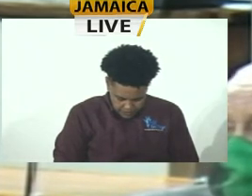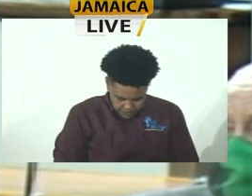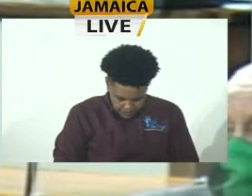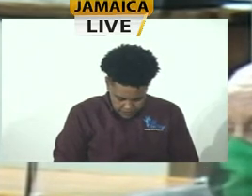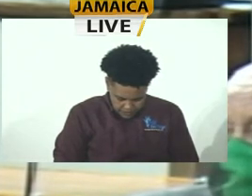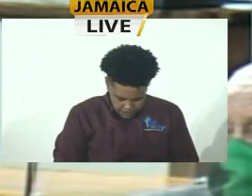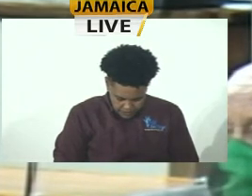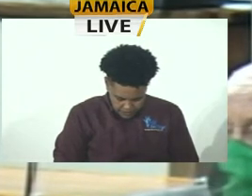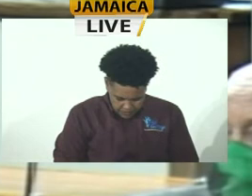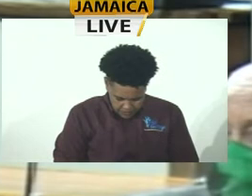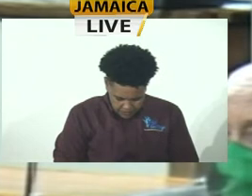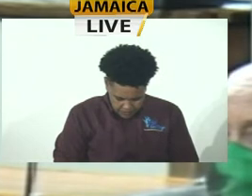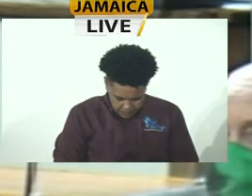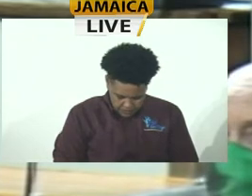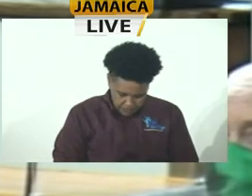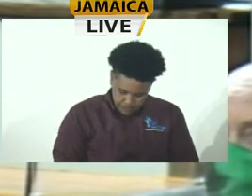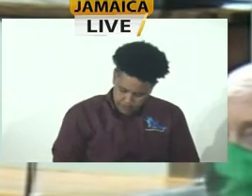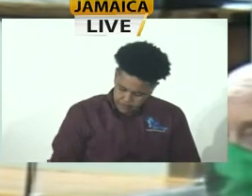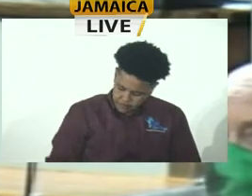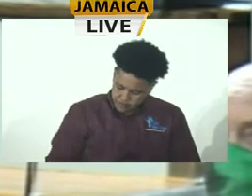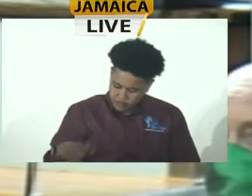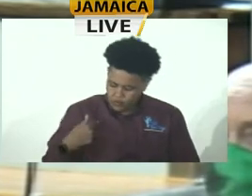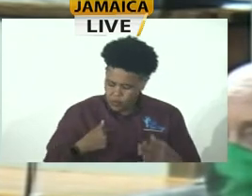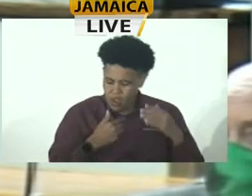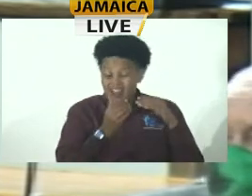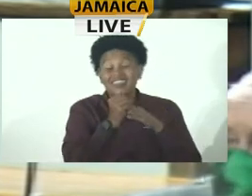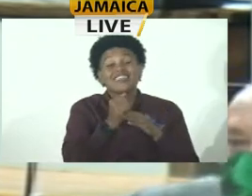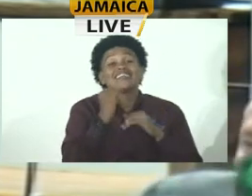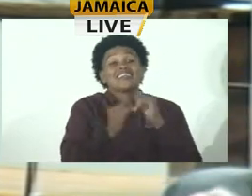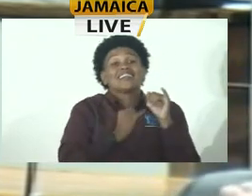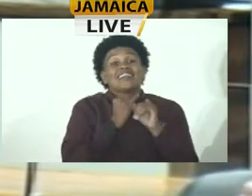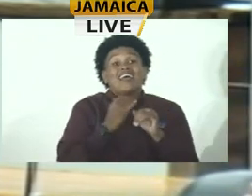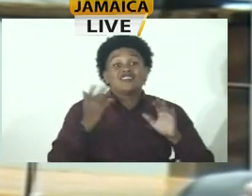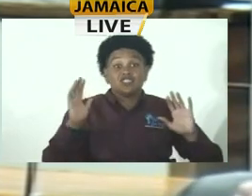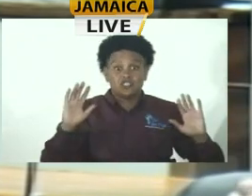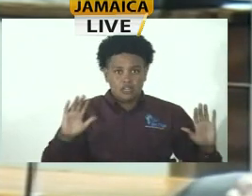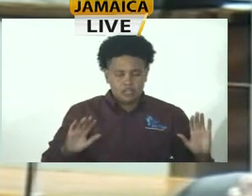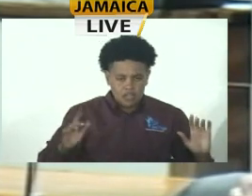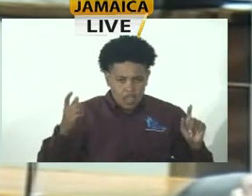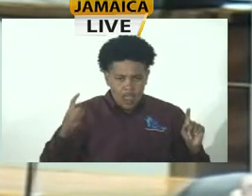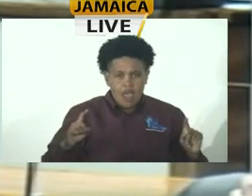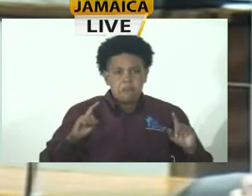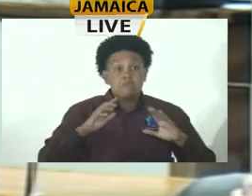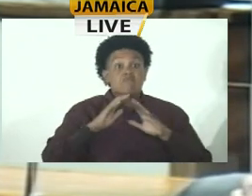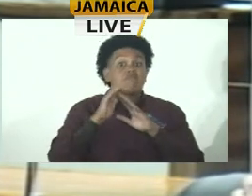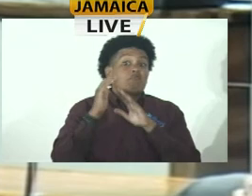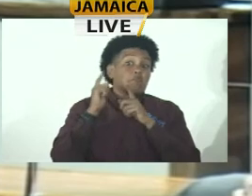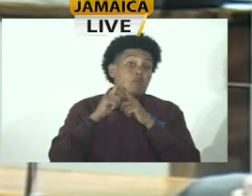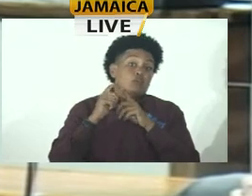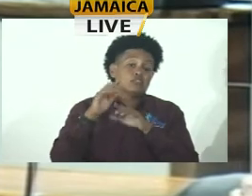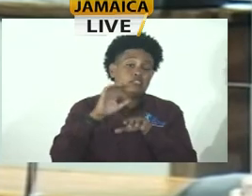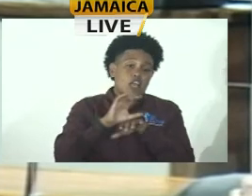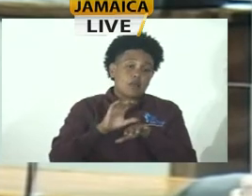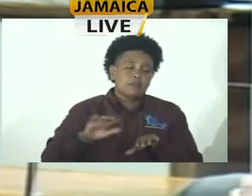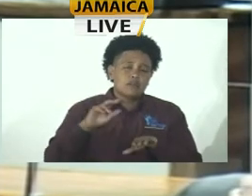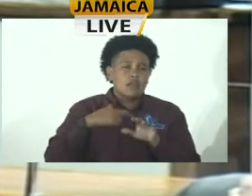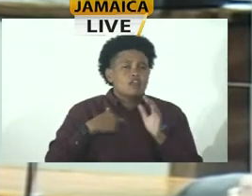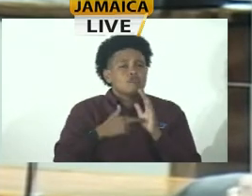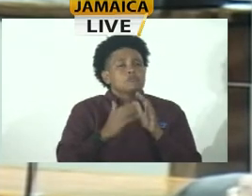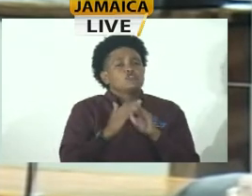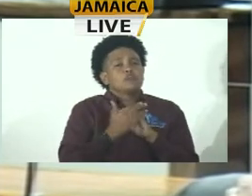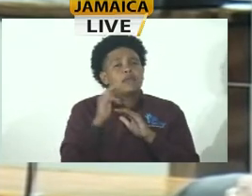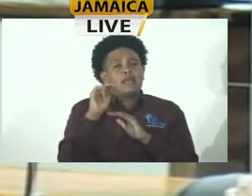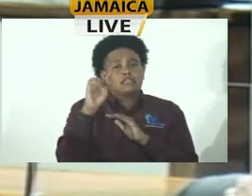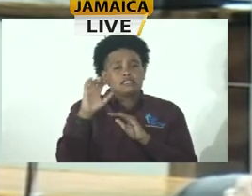caribbean community climate change center i represent jamaica and the ndc partnership as